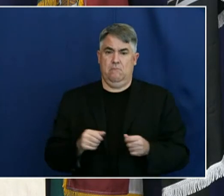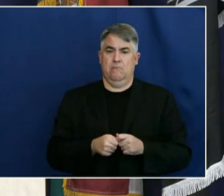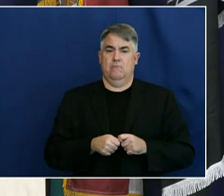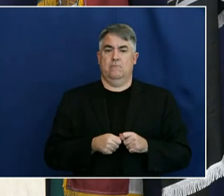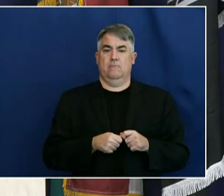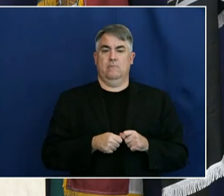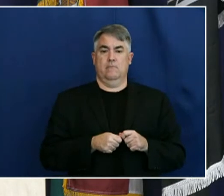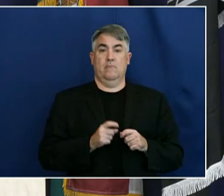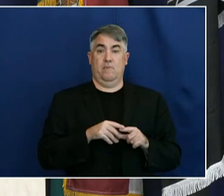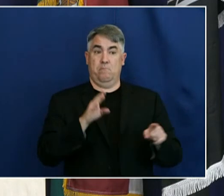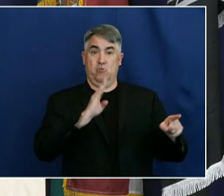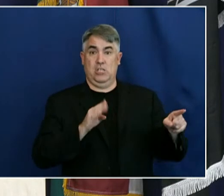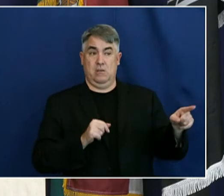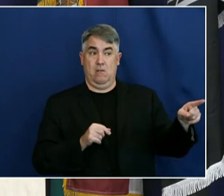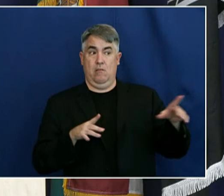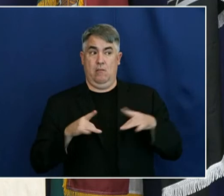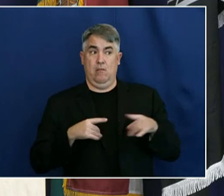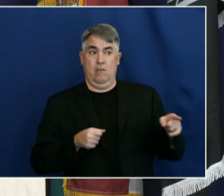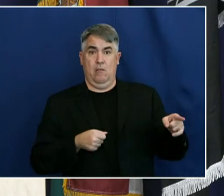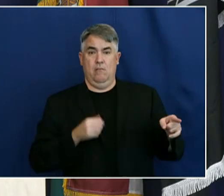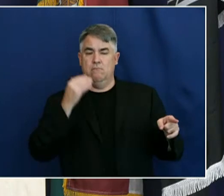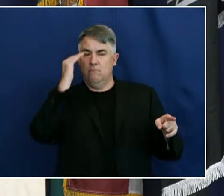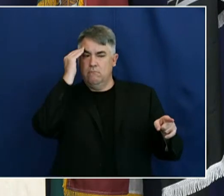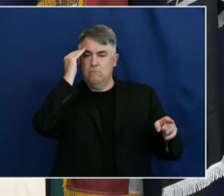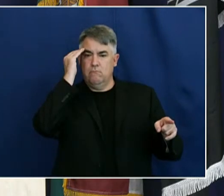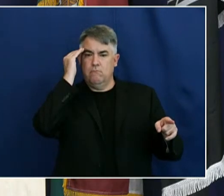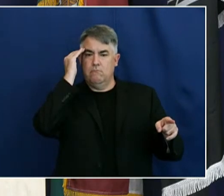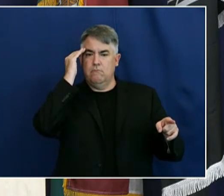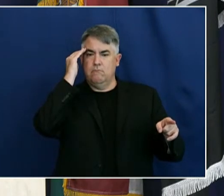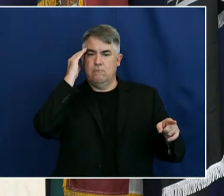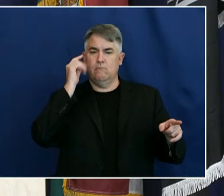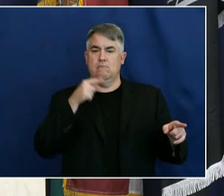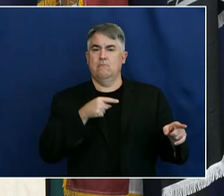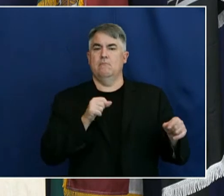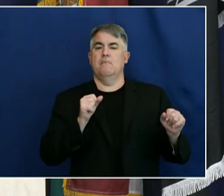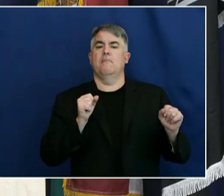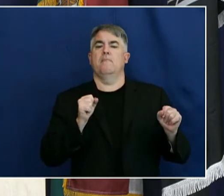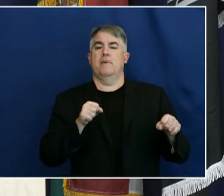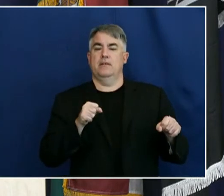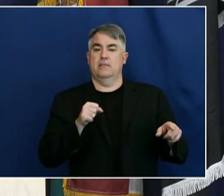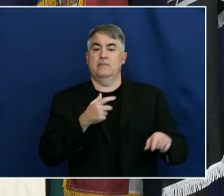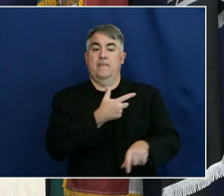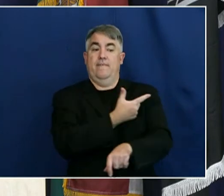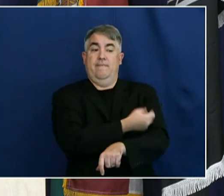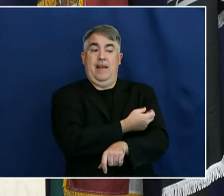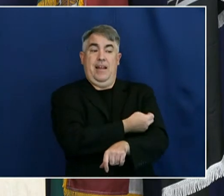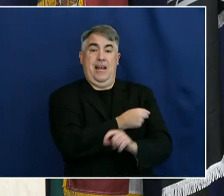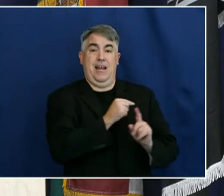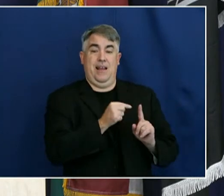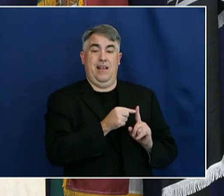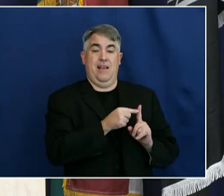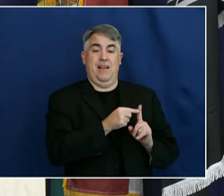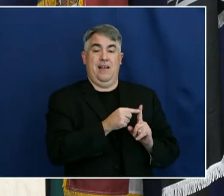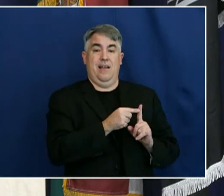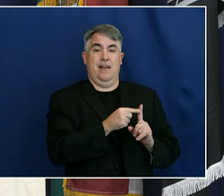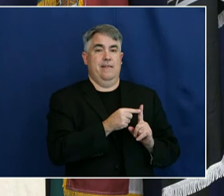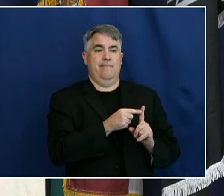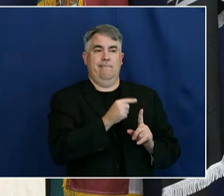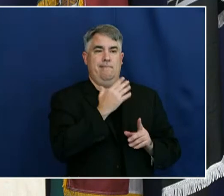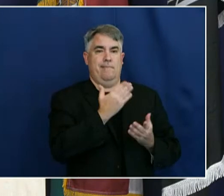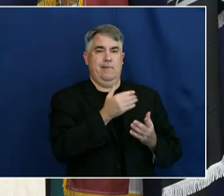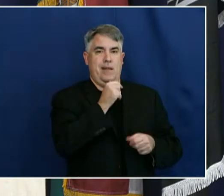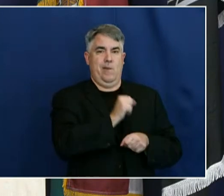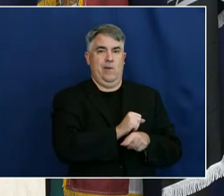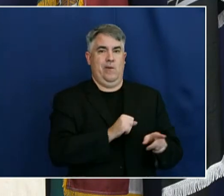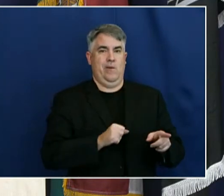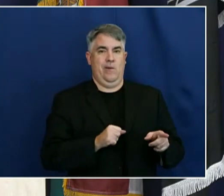neutralization by sera, which means that it is possible that the vaccine may be, or some vaccines may be less effective, or that somebody who's